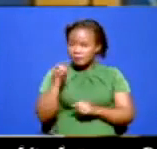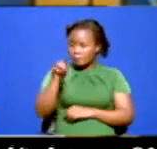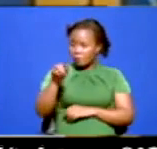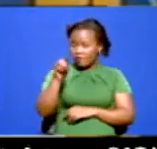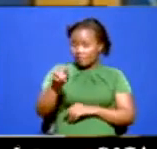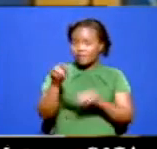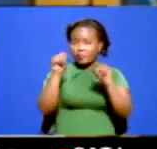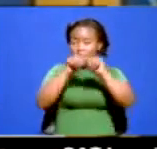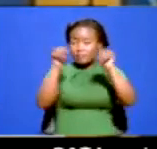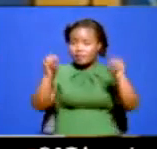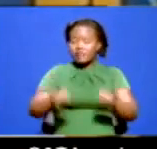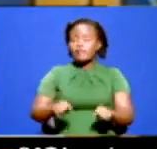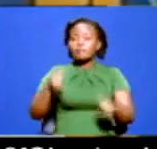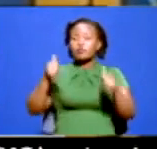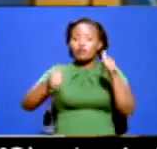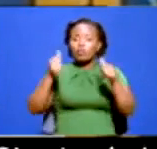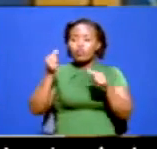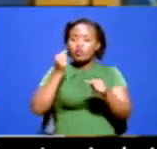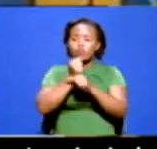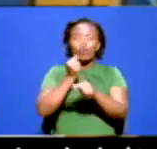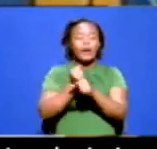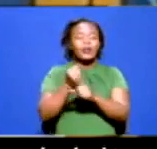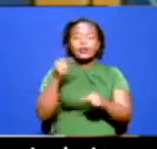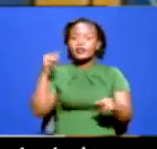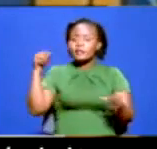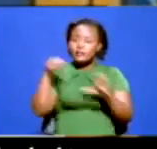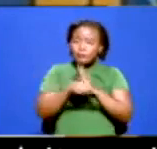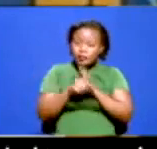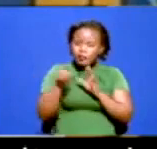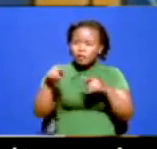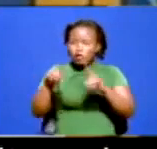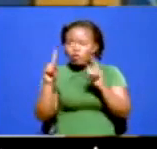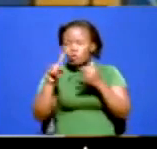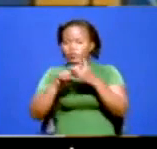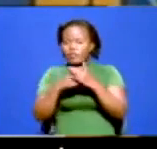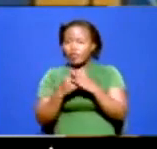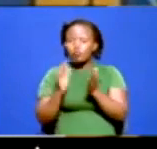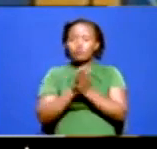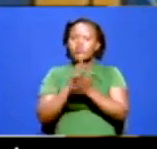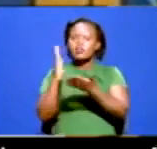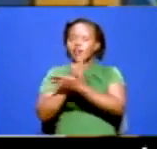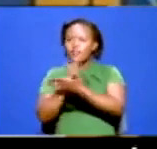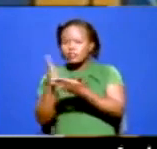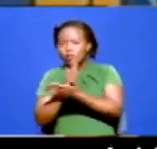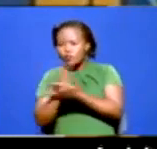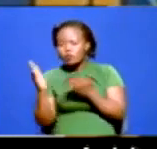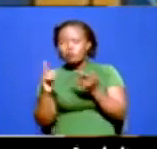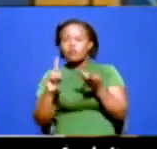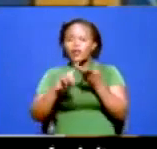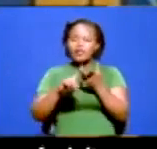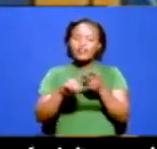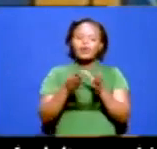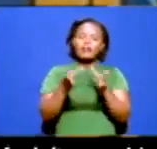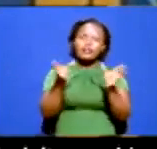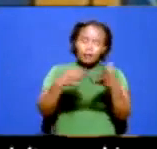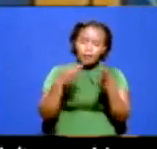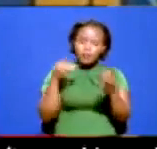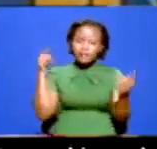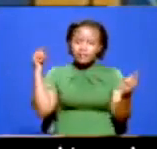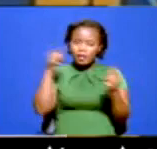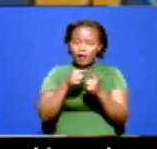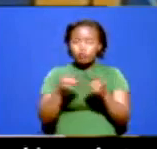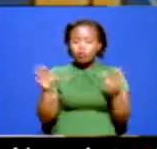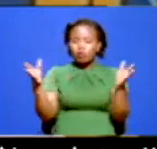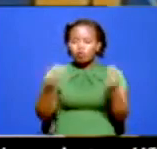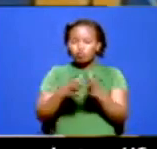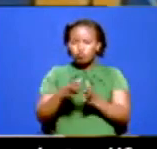works in teams. You start with a section, you come to a platoon, you come to a company, all the way to